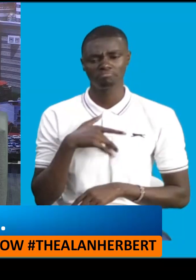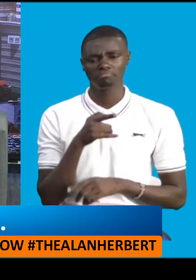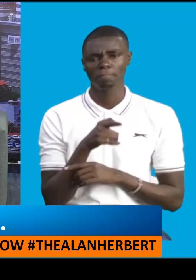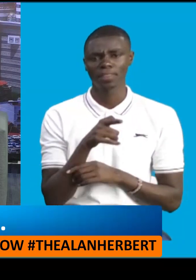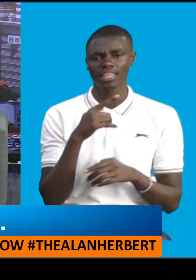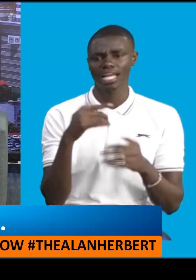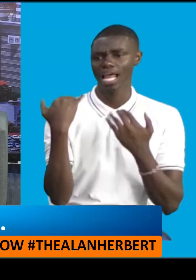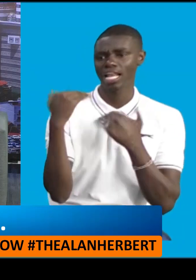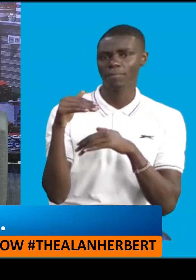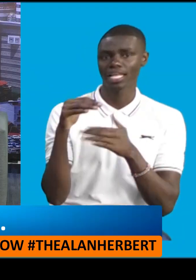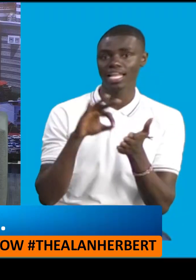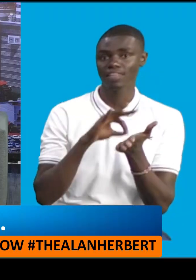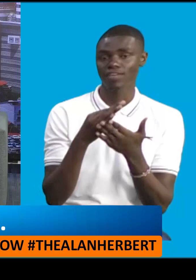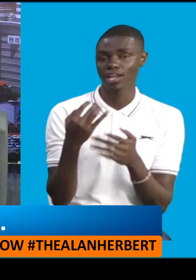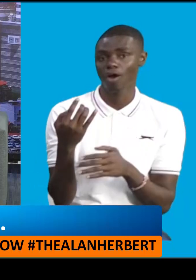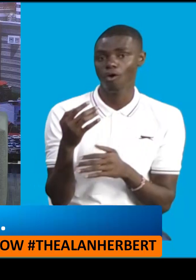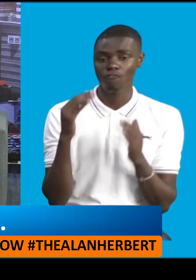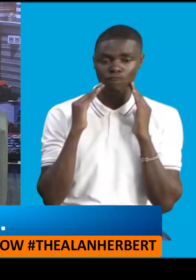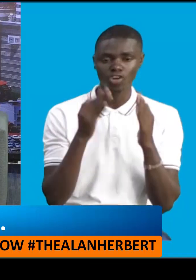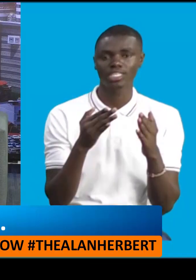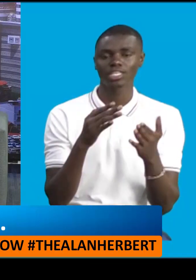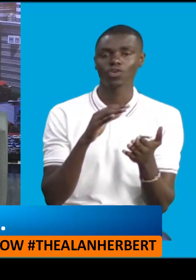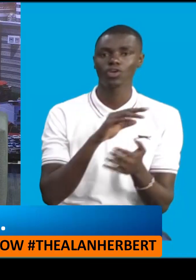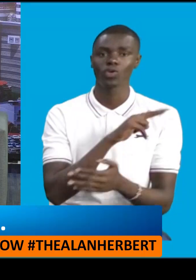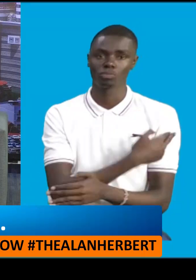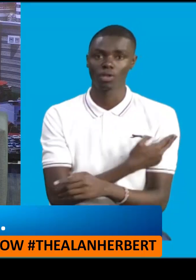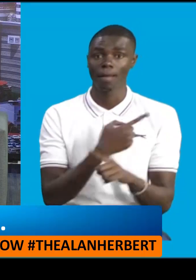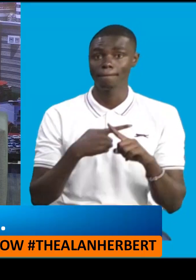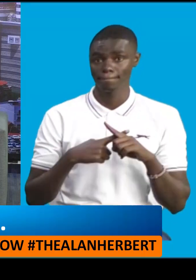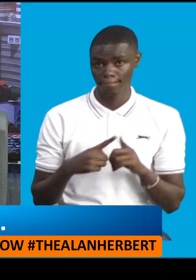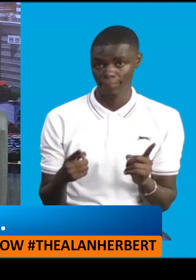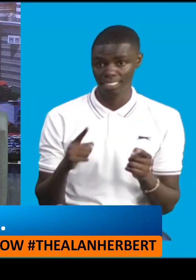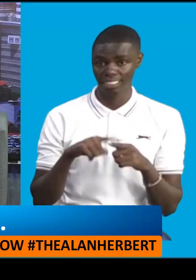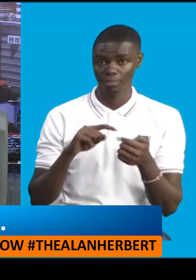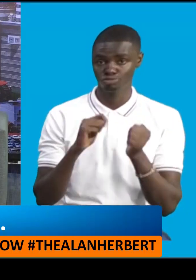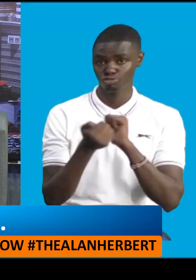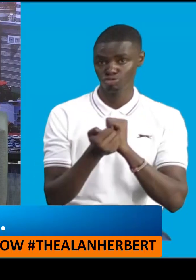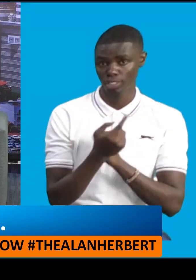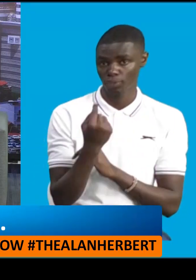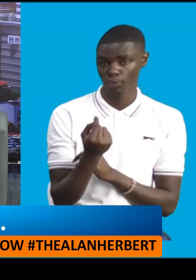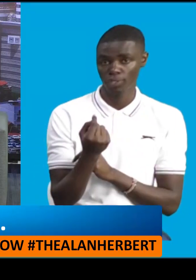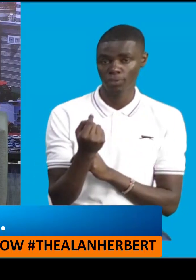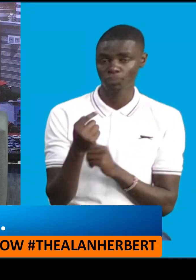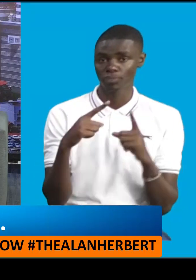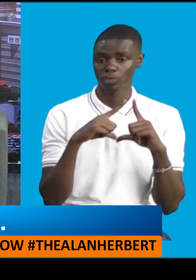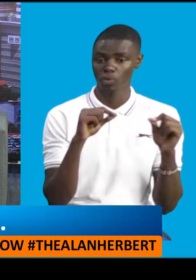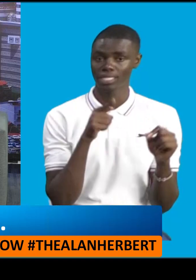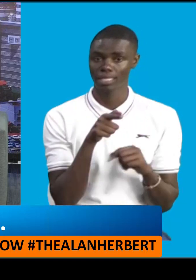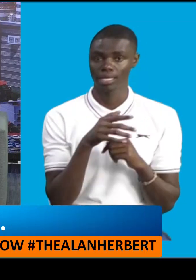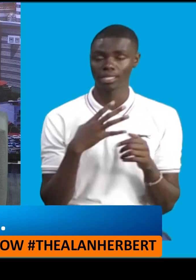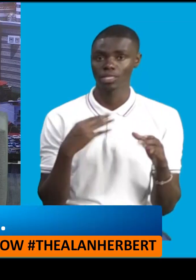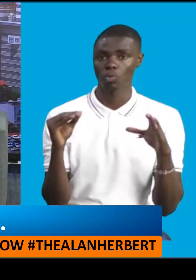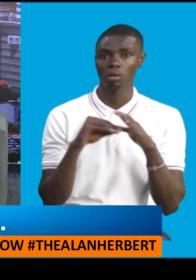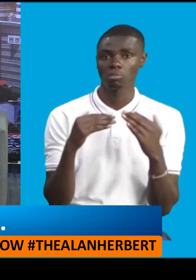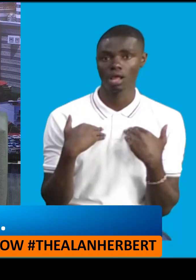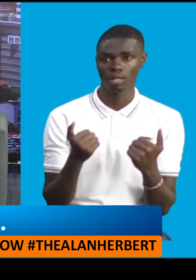that that limited the fund only strictly to hospitals. But when they changed just a little bit of the words in